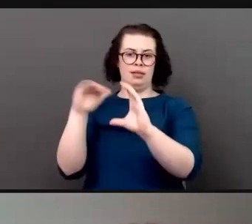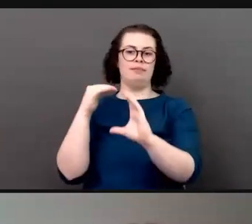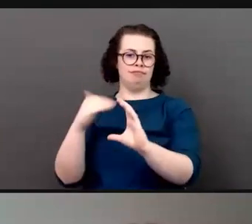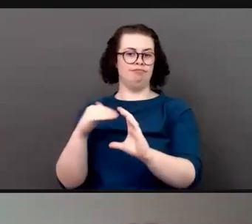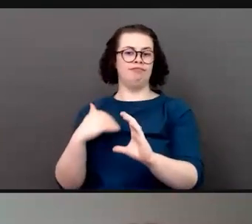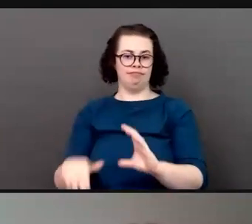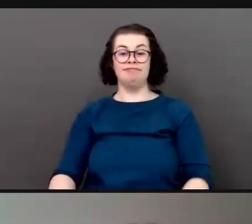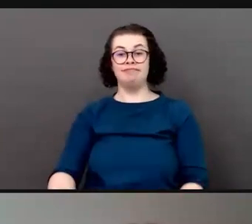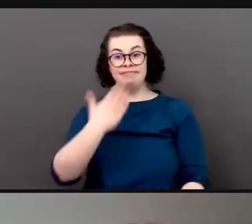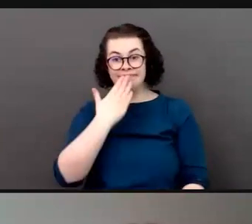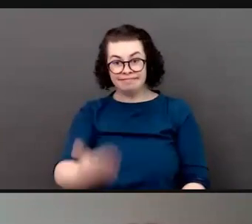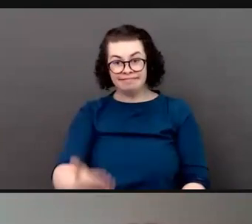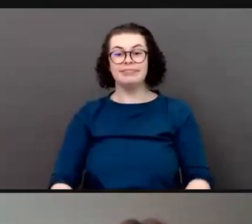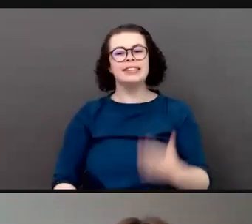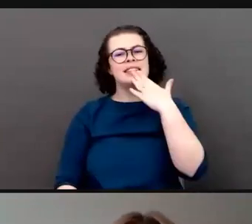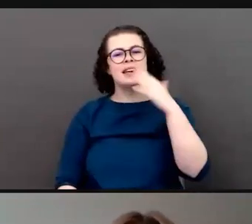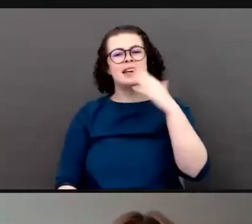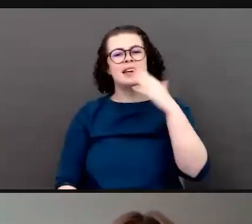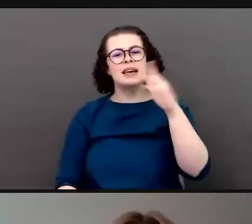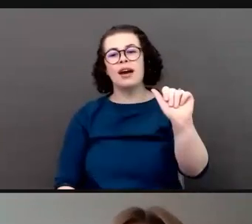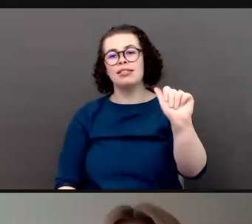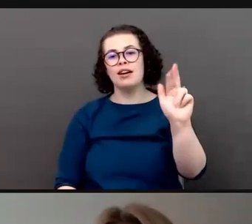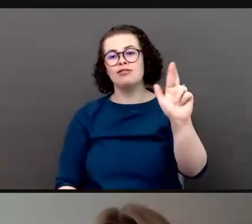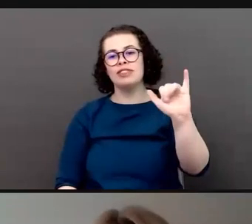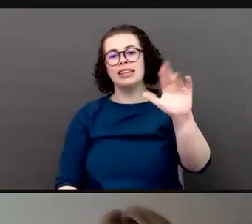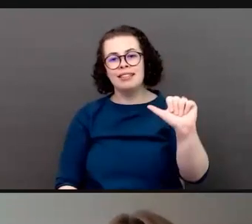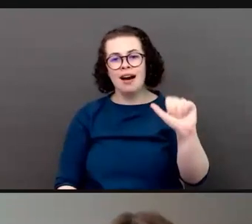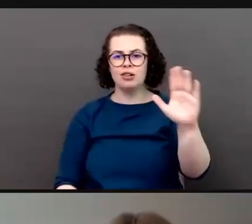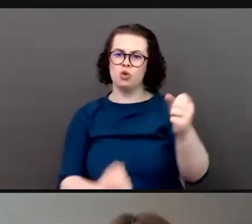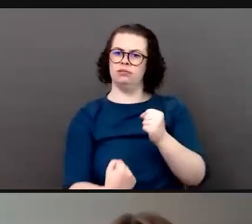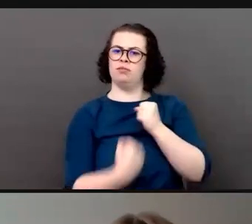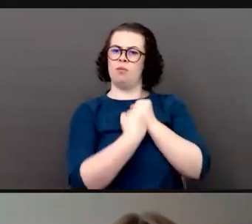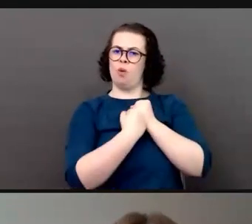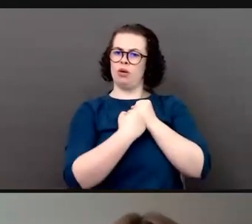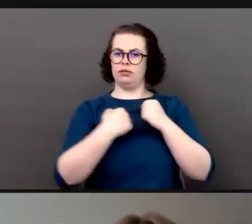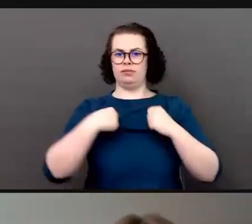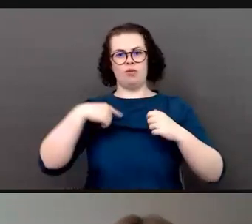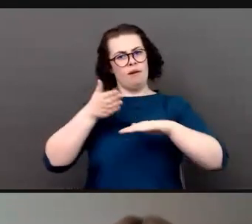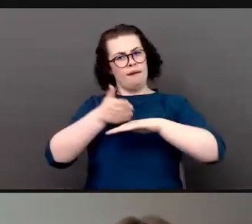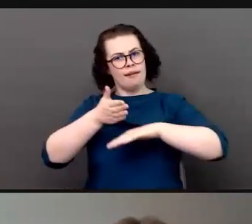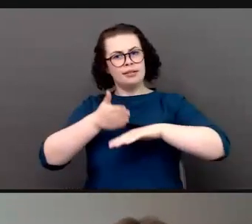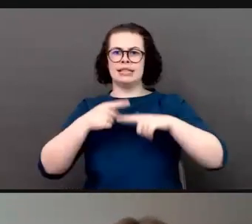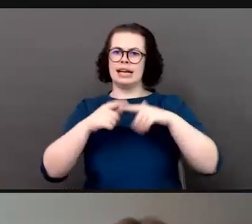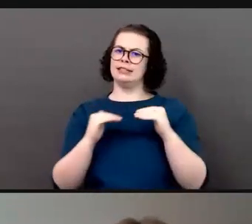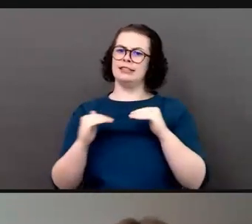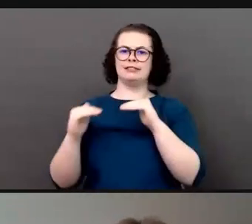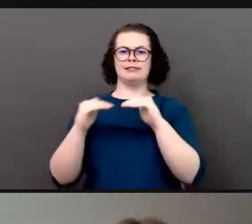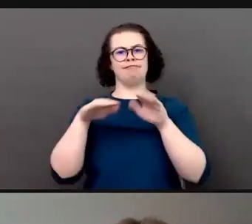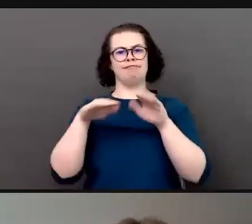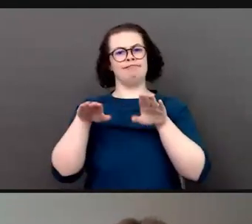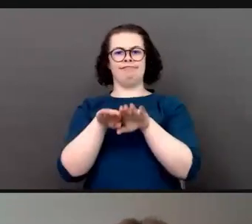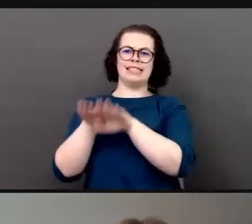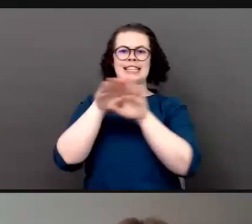thank you very much, Katerina, for all the support of the European Commission to accessibility and to standardization regarding